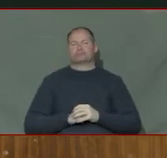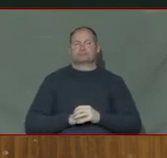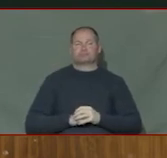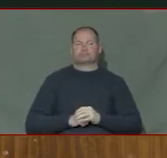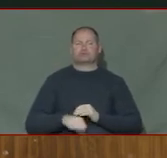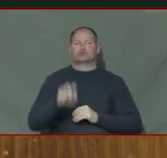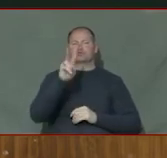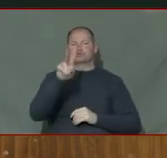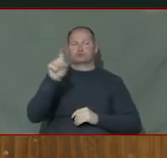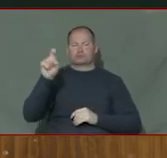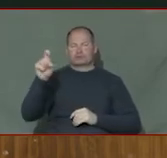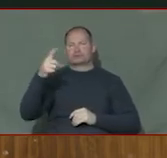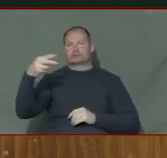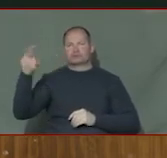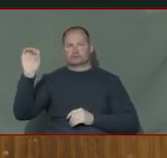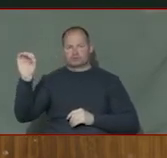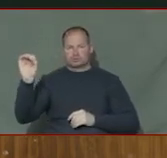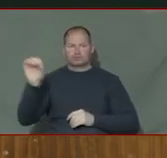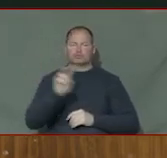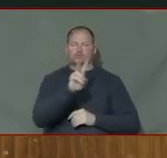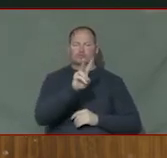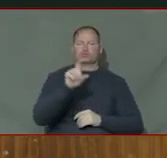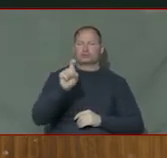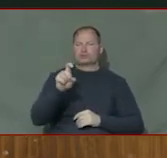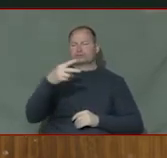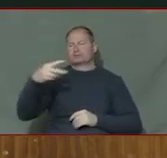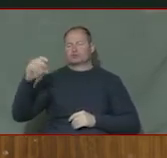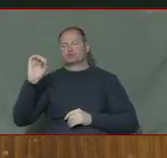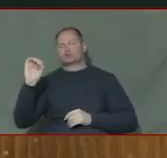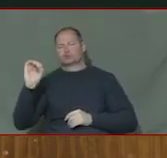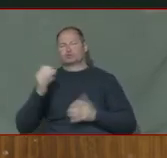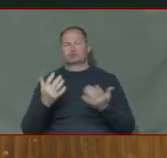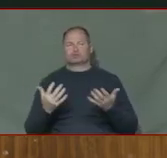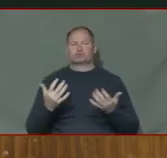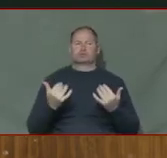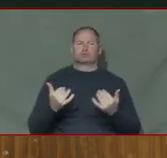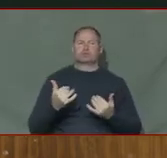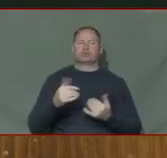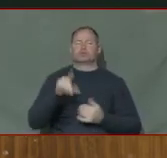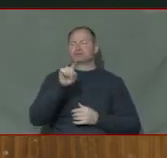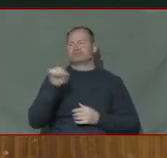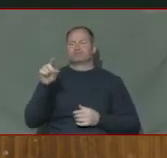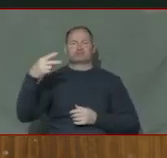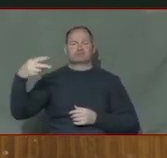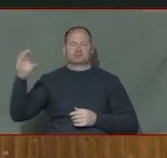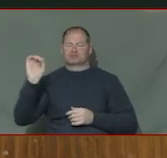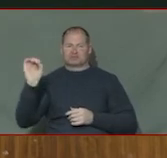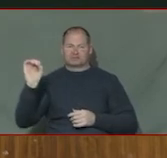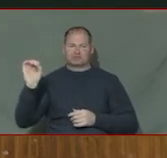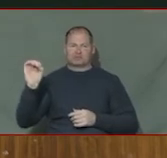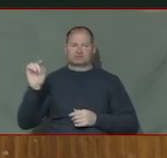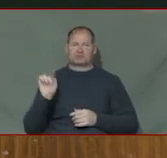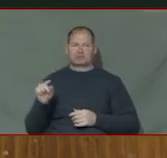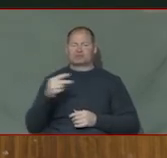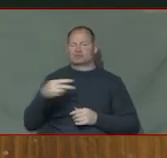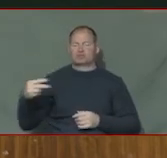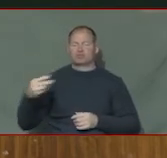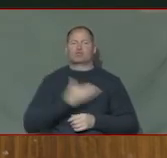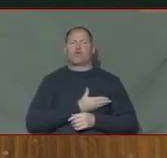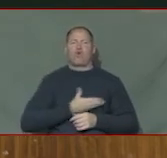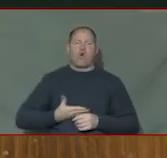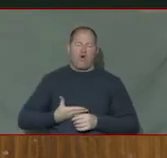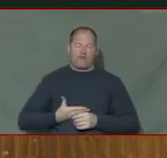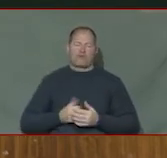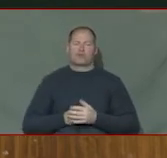0, x is equal to 0. 2x minus 1 is equal to 0, x is equal to a half. Or